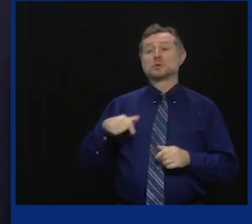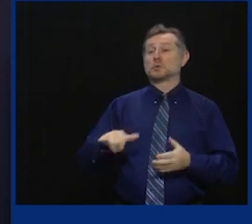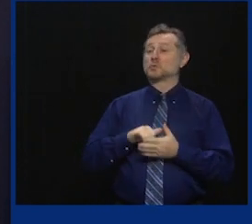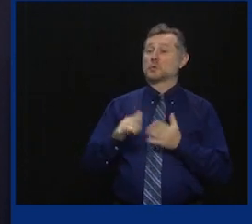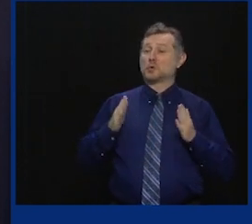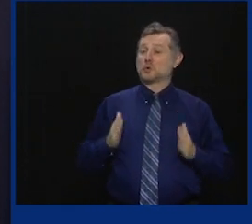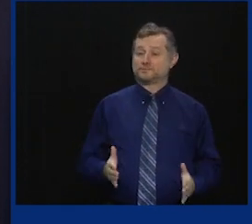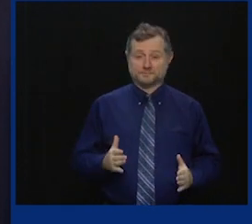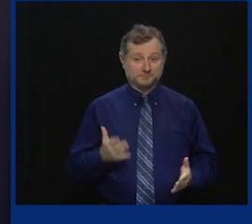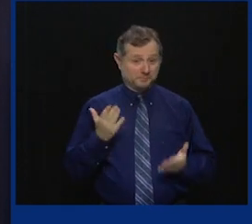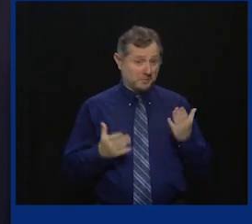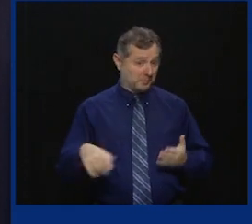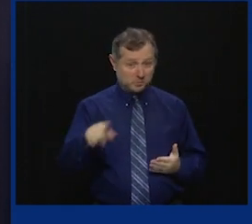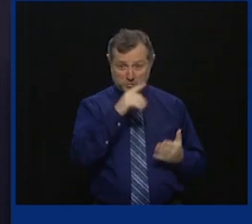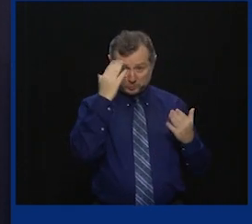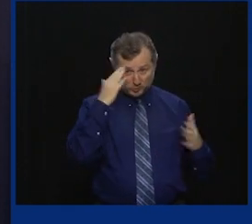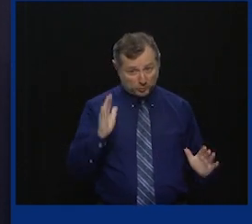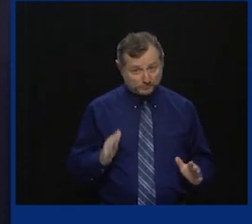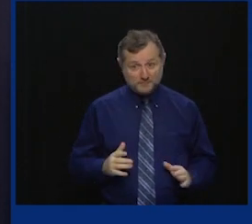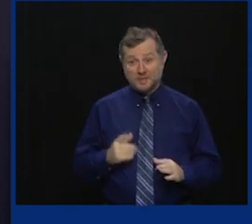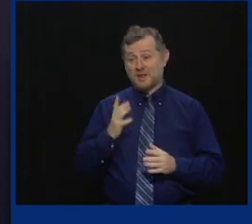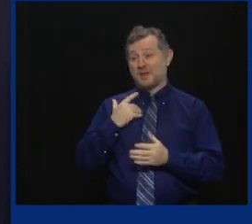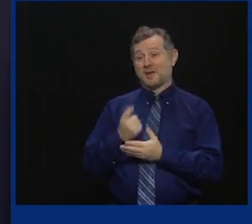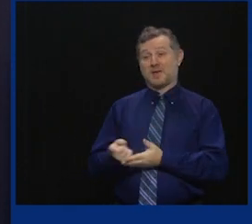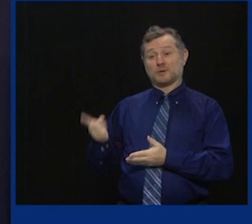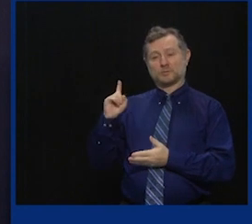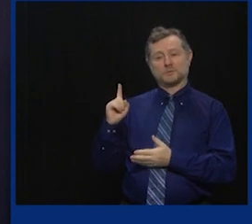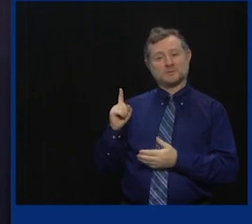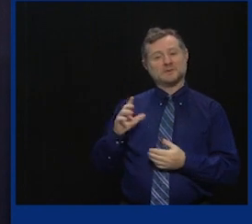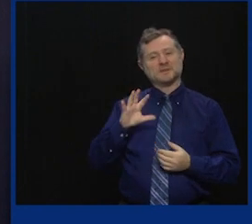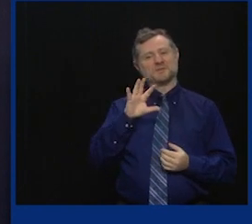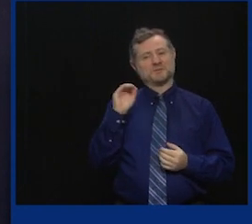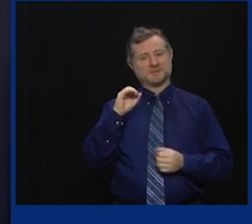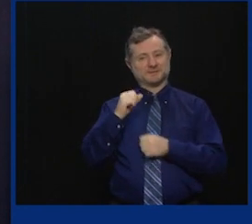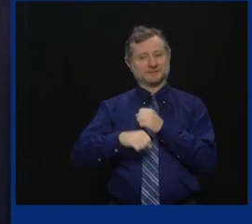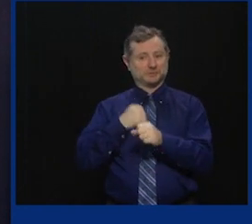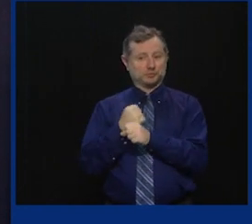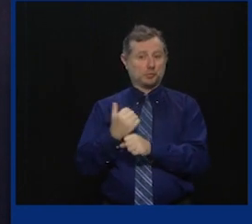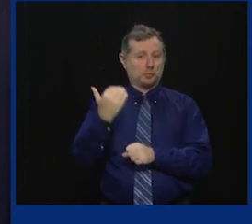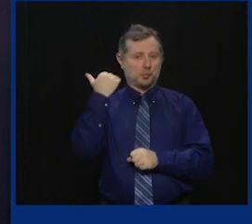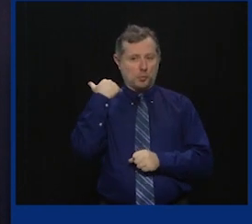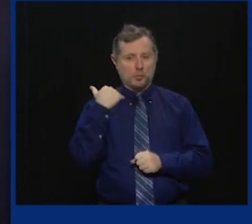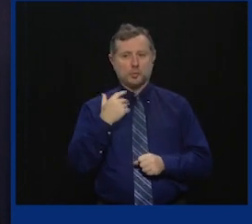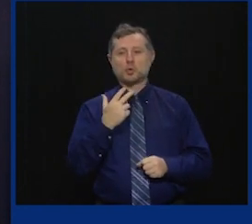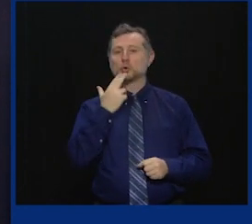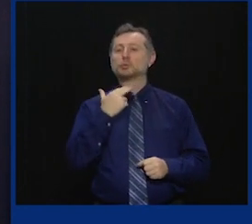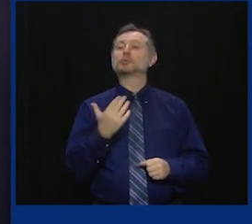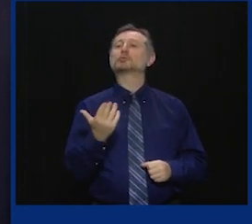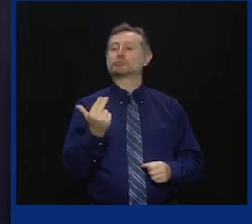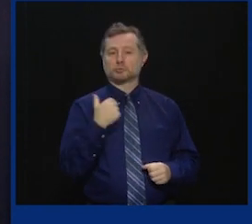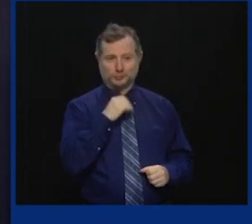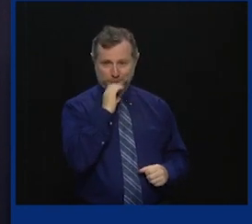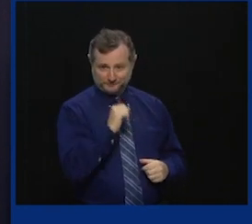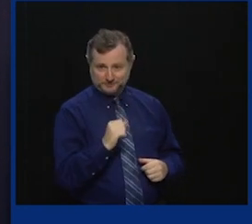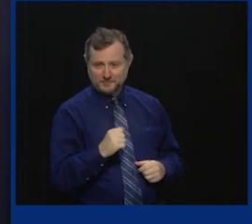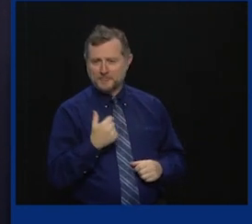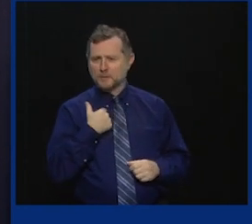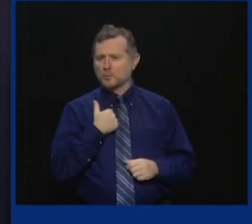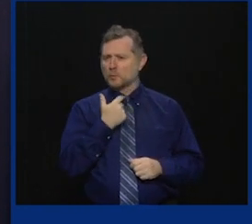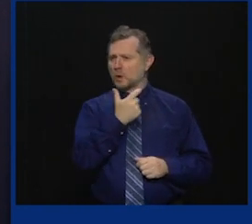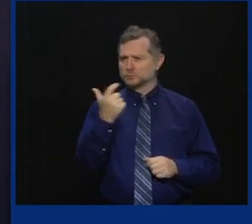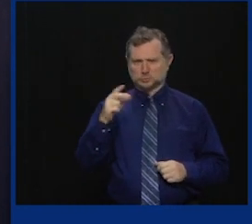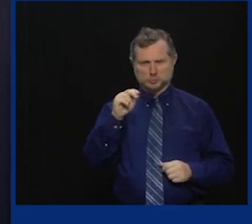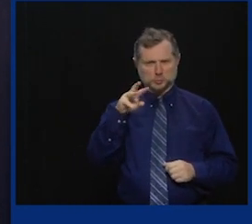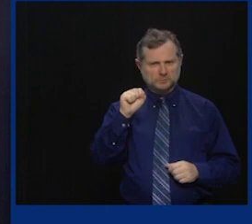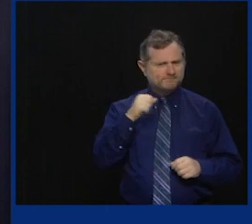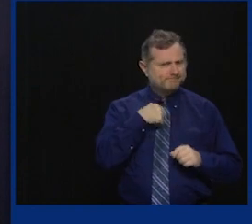week when, as a 13-year-old growing up in Buffalo, I was glued to the evening news, and it was easy because there were only 3 stations. You